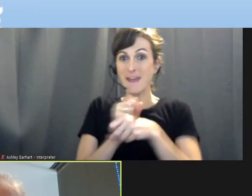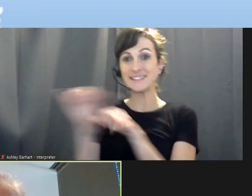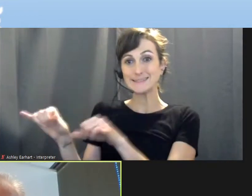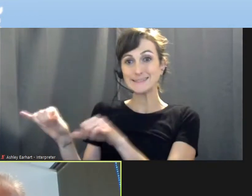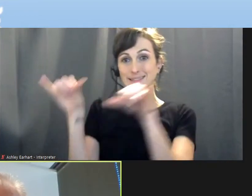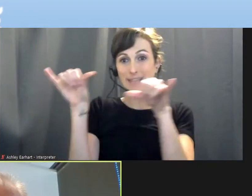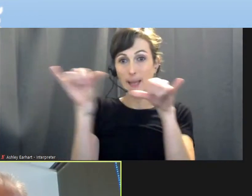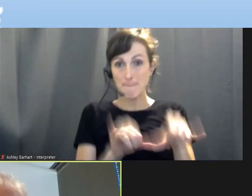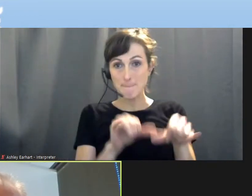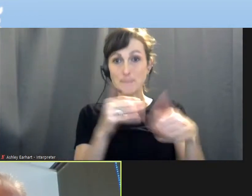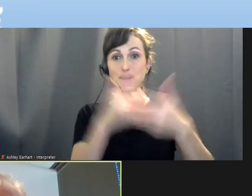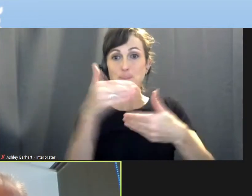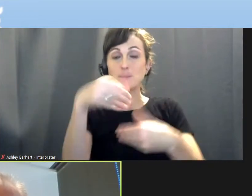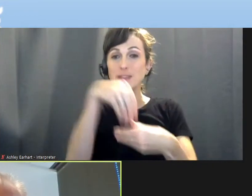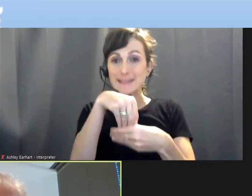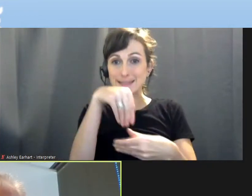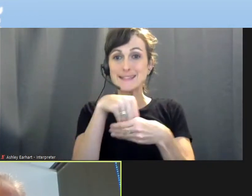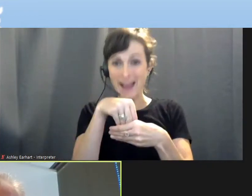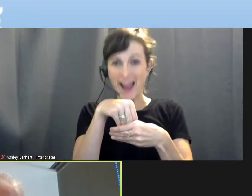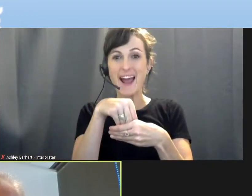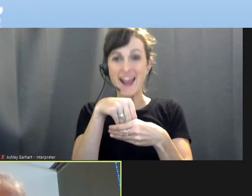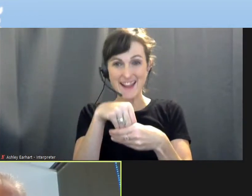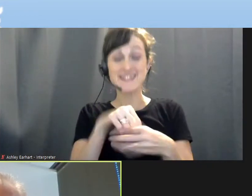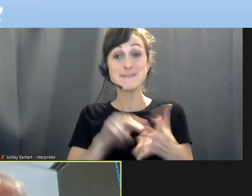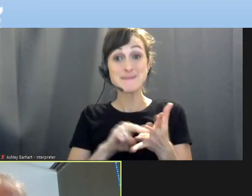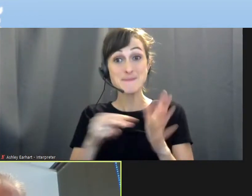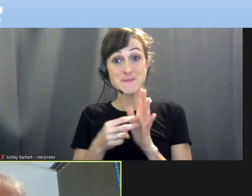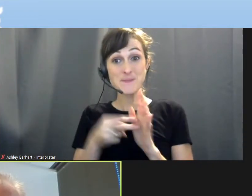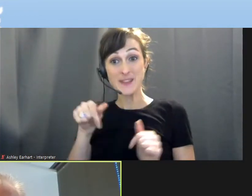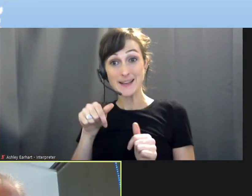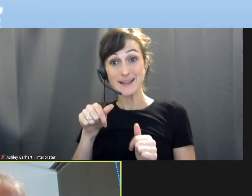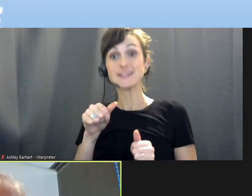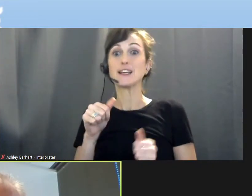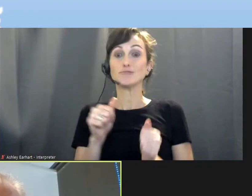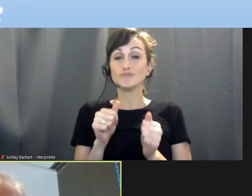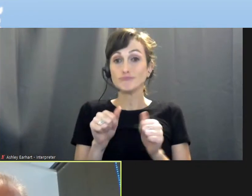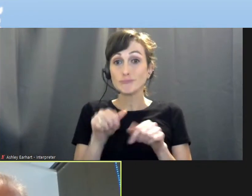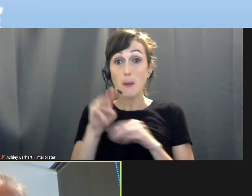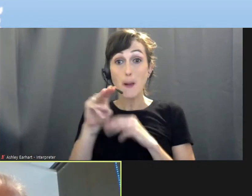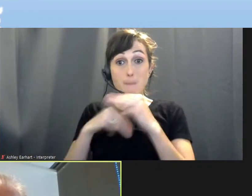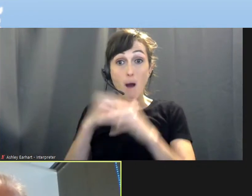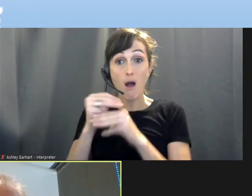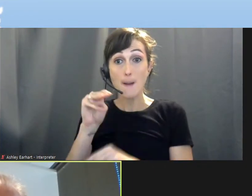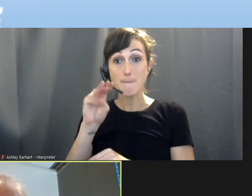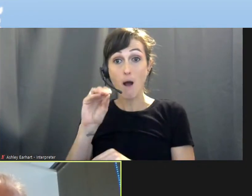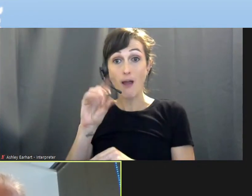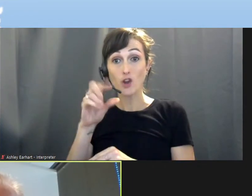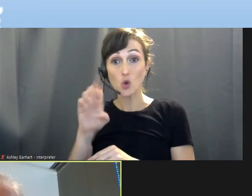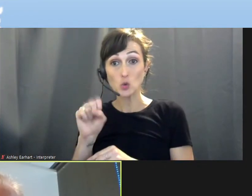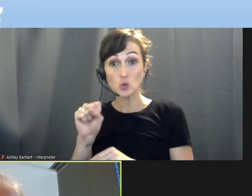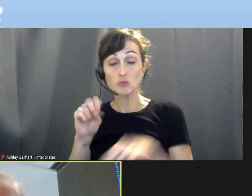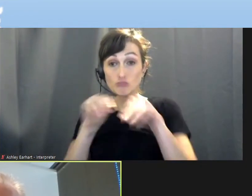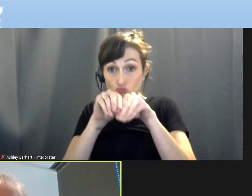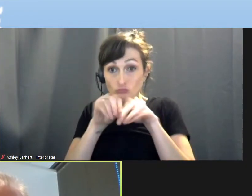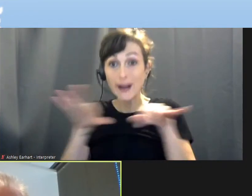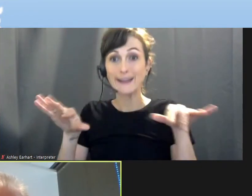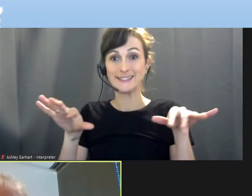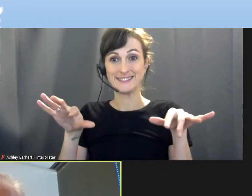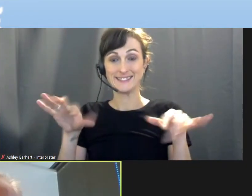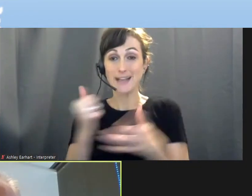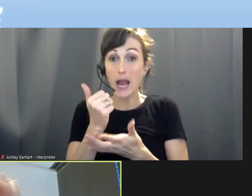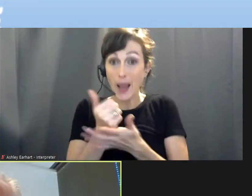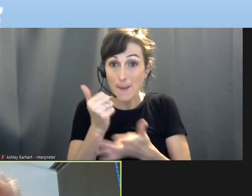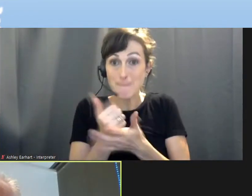these proactive generating molecules that are released into the airspace to actually deactivate